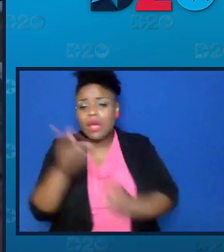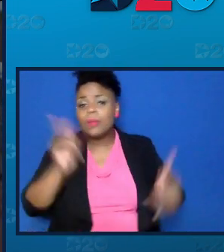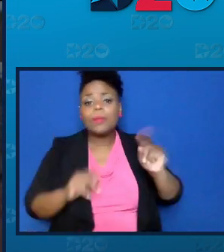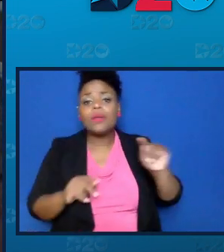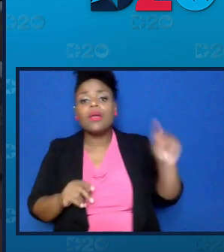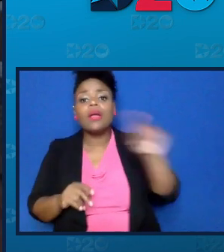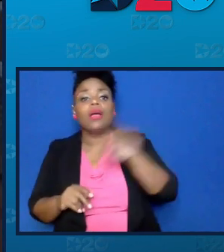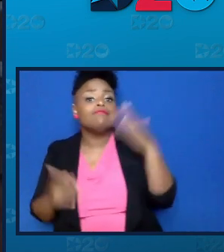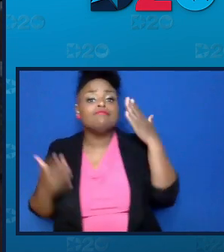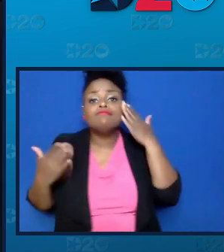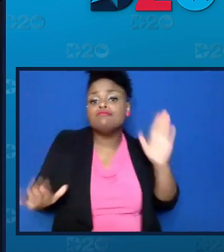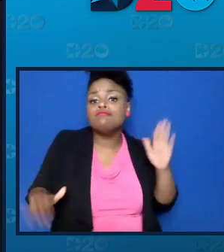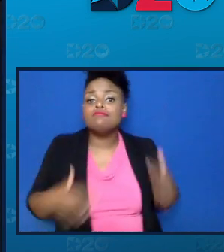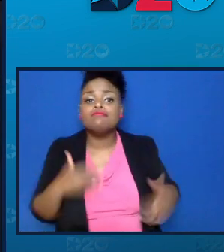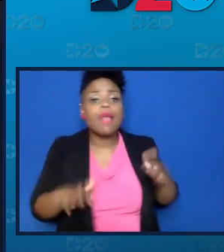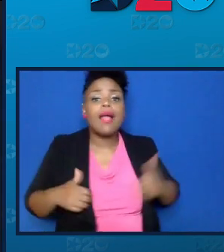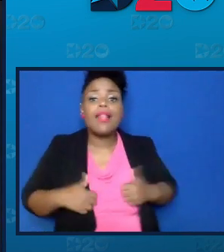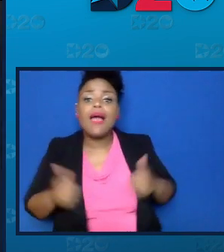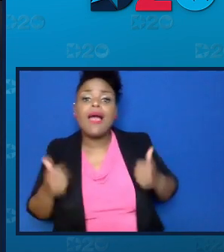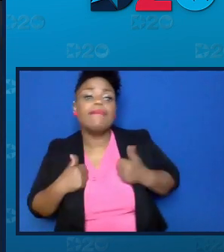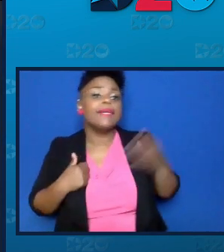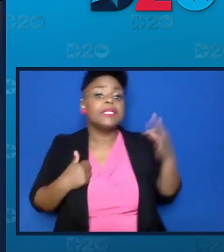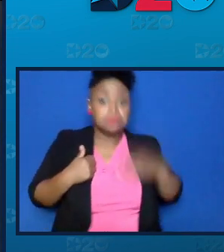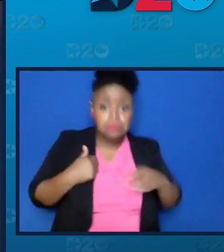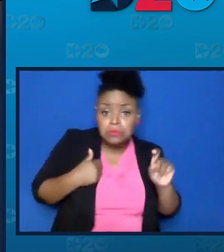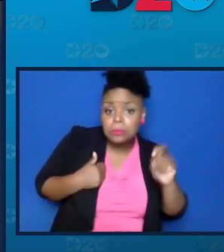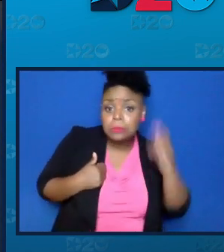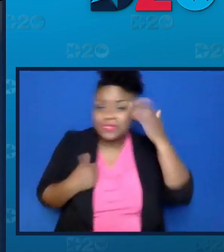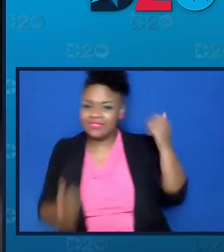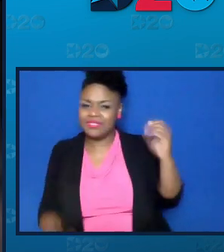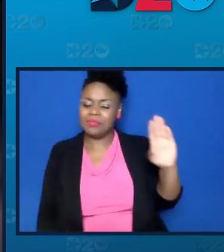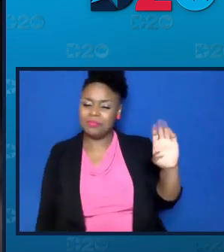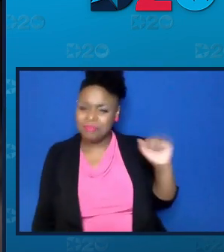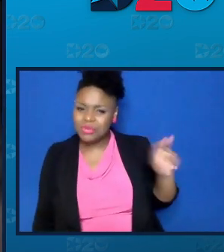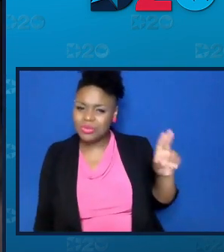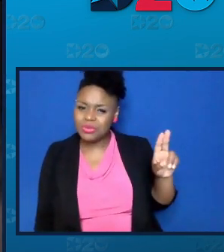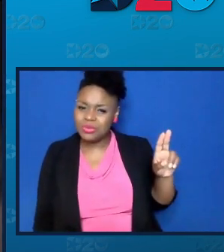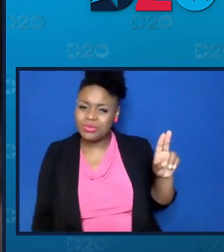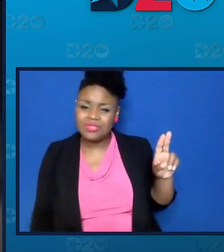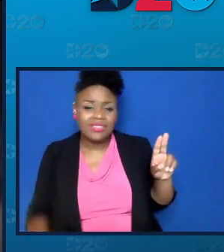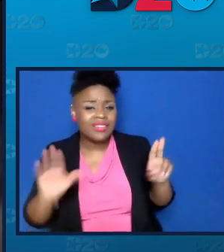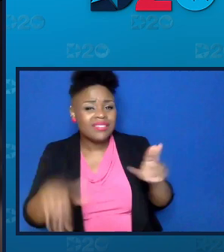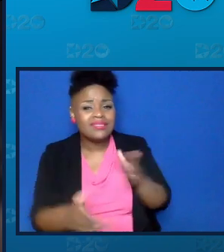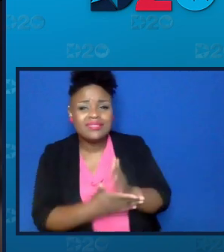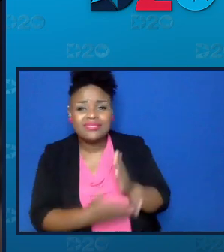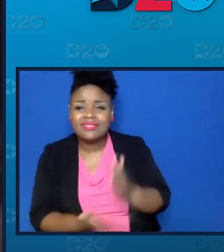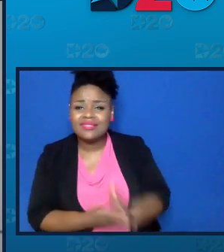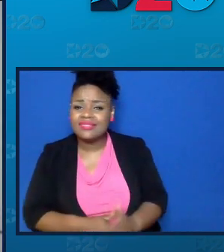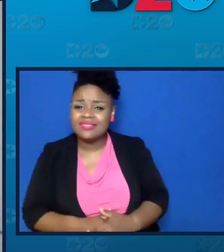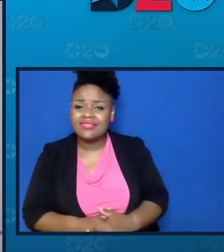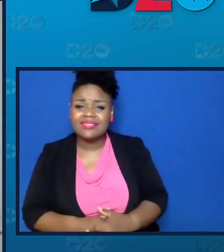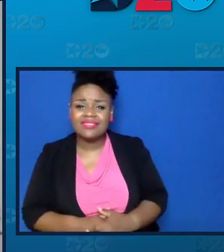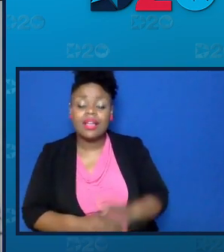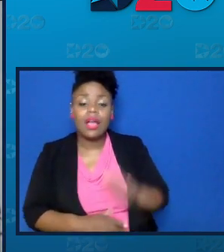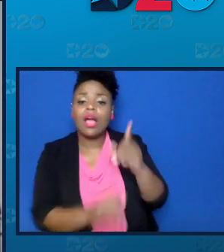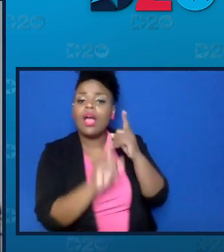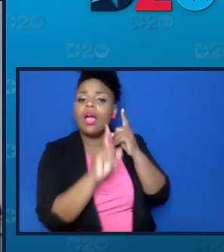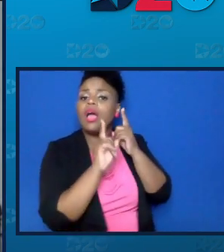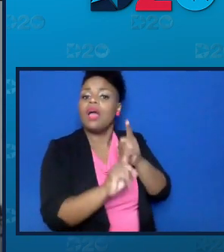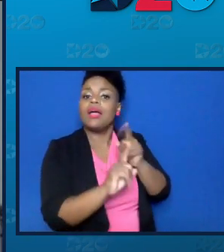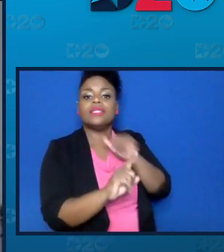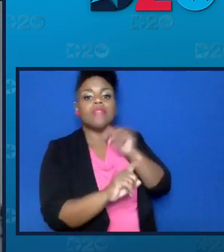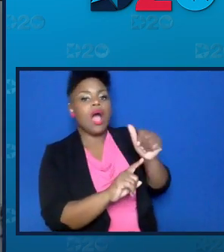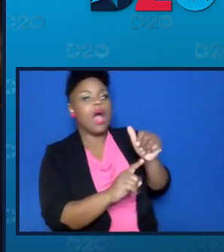of Beau Biden, but that's okay. Certainly for Beau, acclaim was never the point of public service. If you